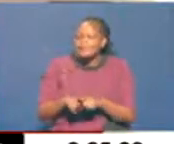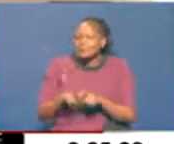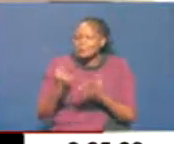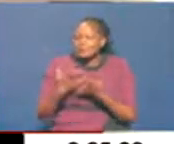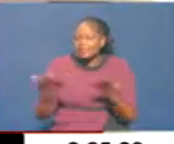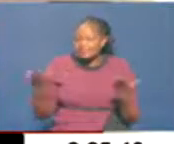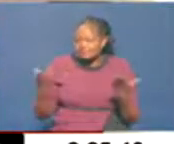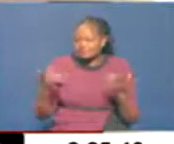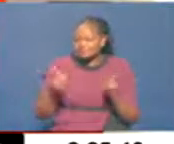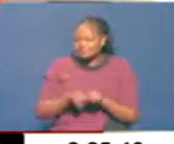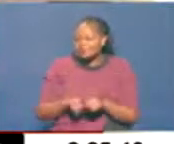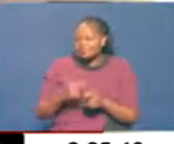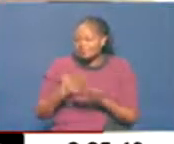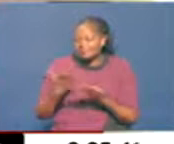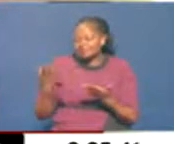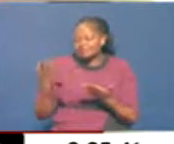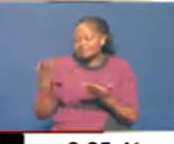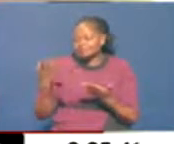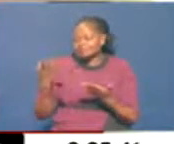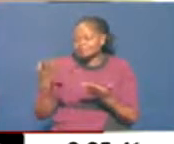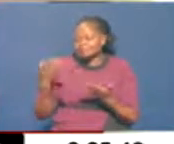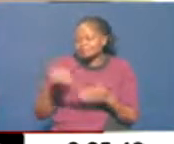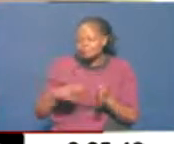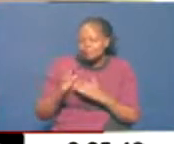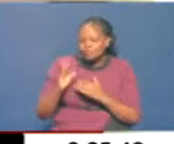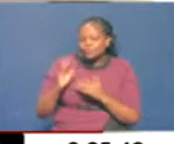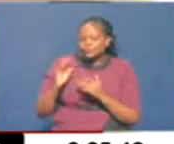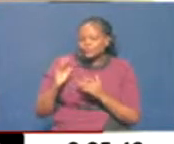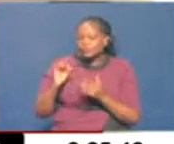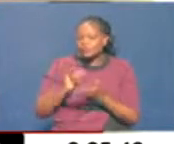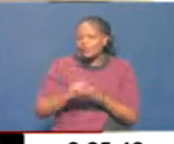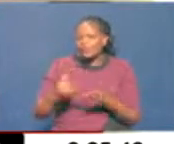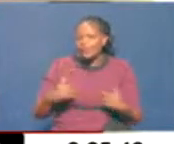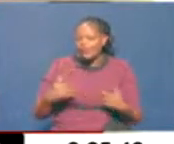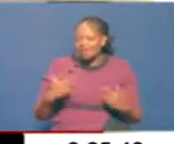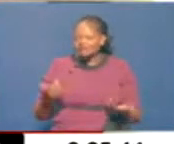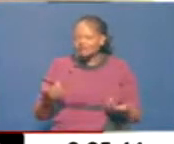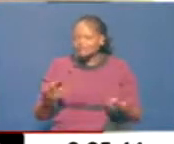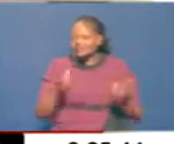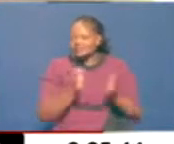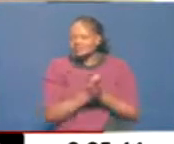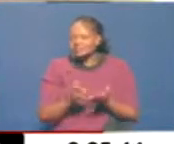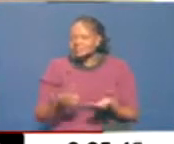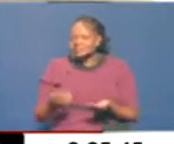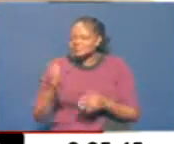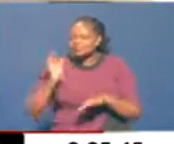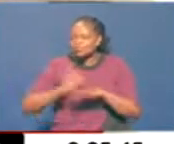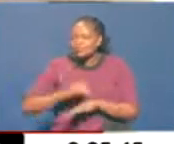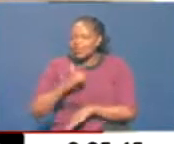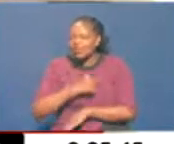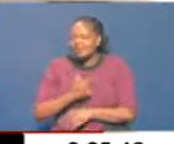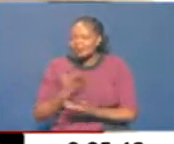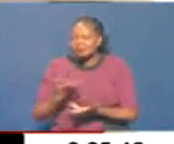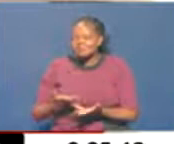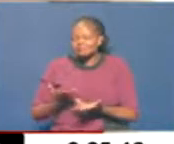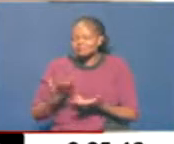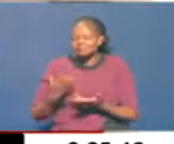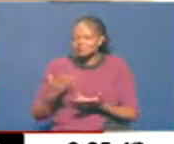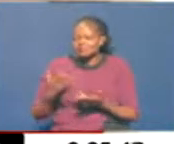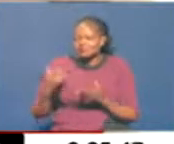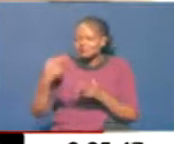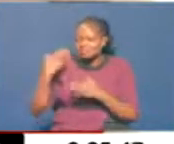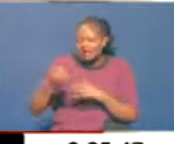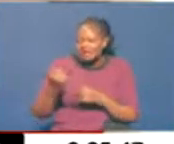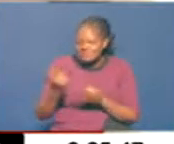same stuff, we're using the same infrastructure and mechanisms that we have. Mm-hmm. And luckily now, at least in the coming few months, we